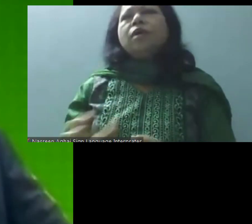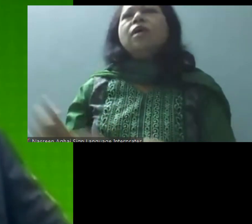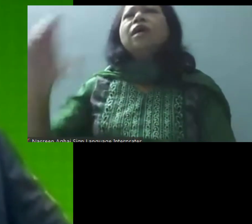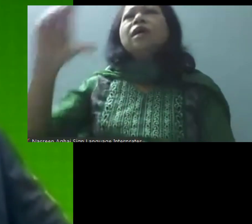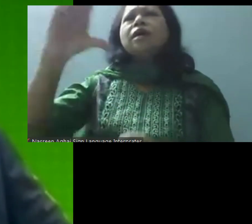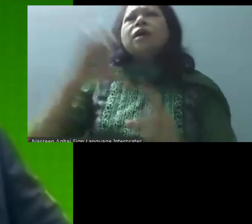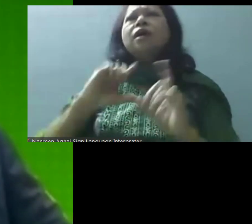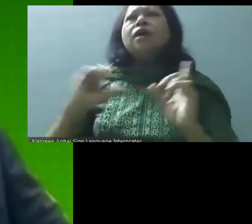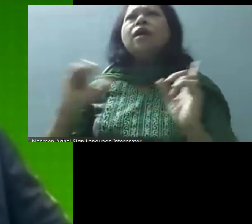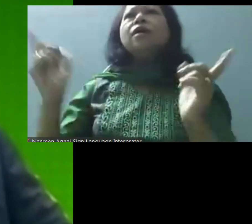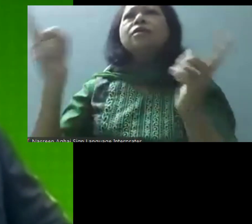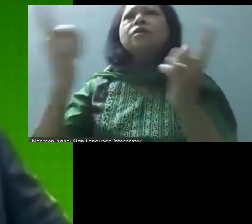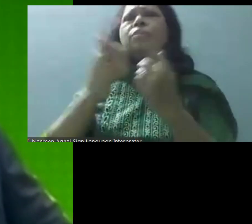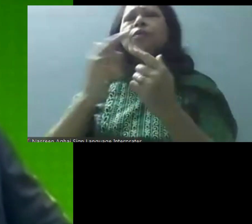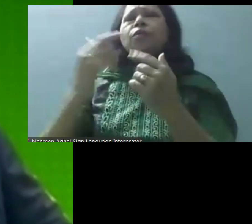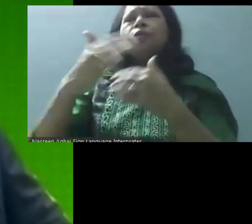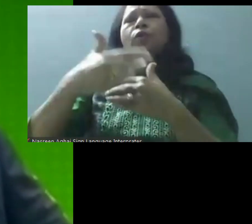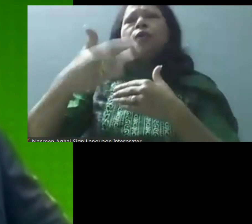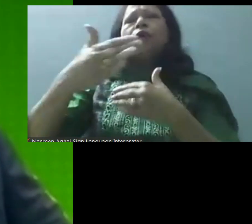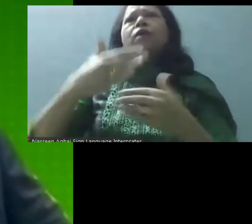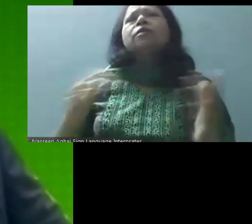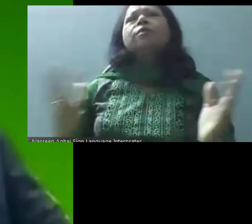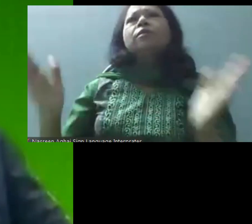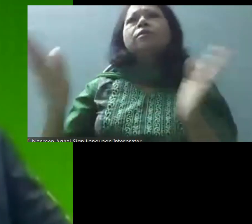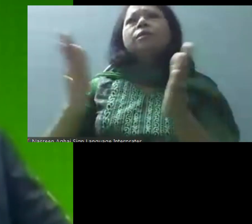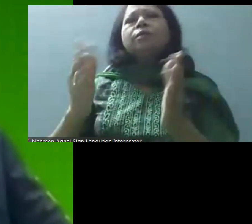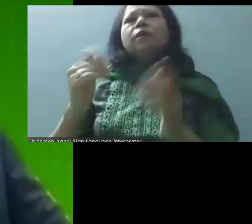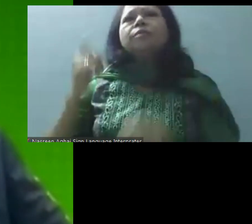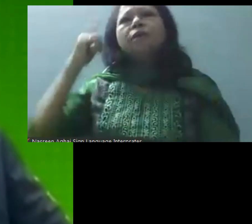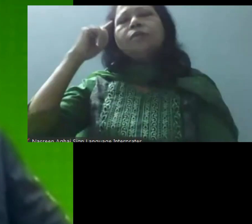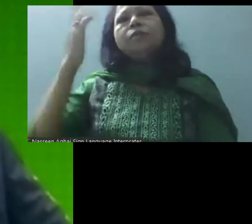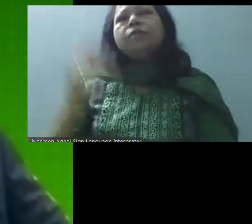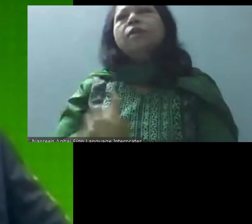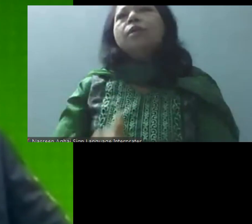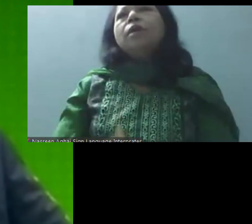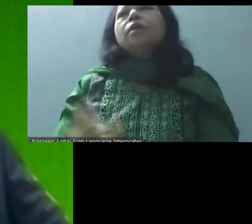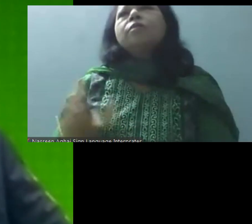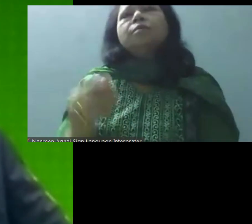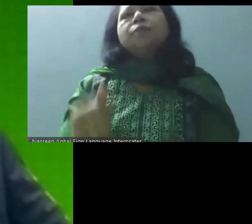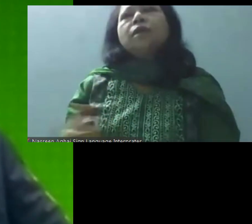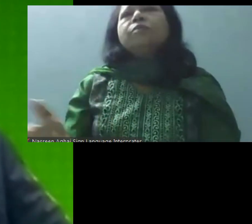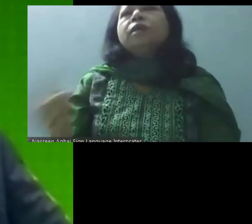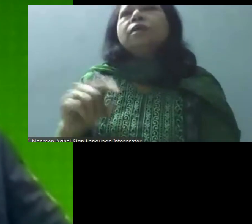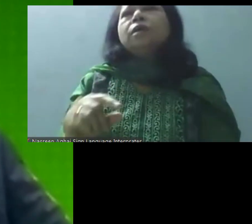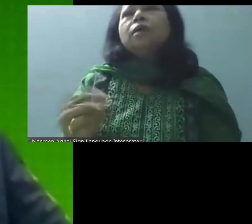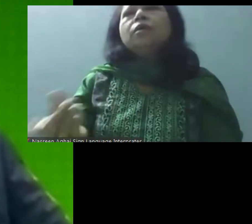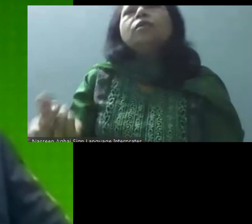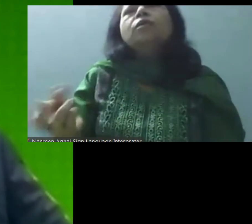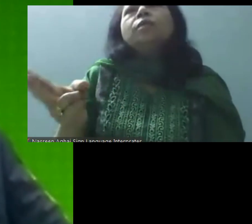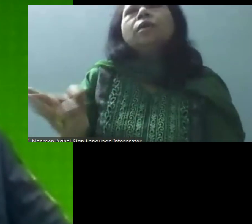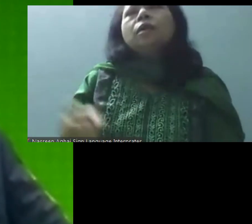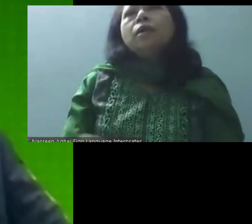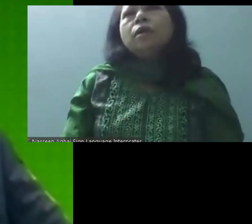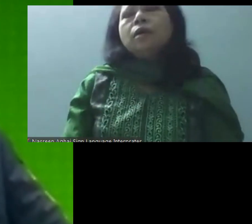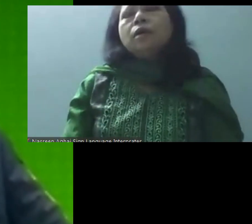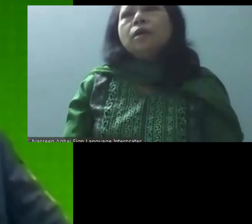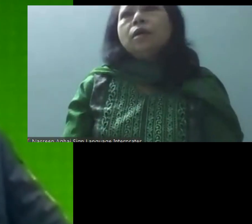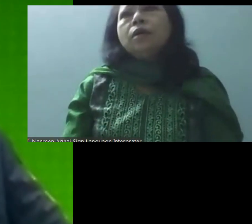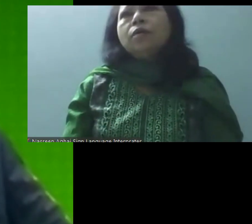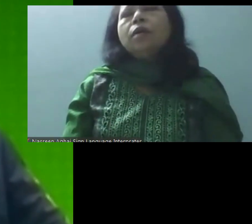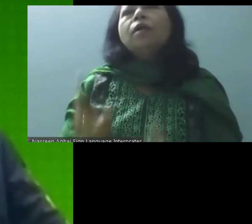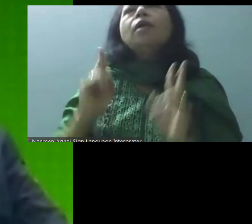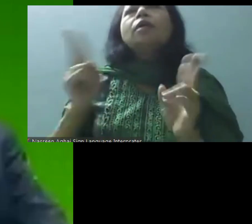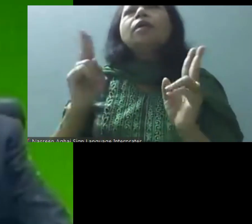teaching. In terms of this experience, whether it can be replicated or whether it can continue,